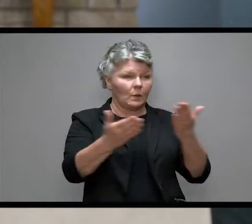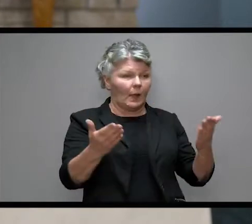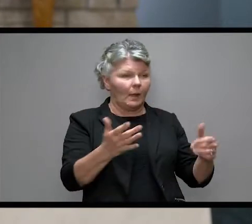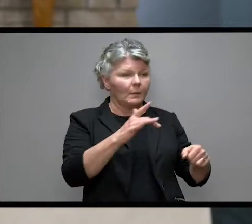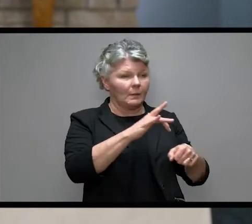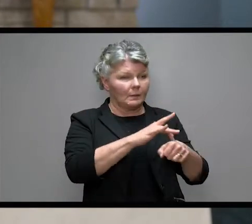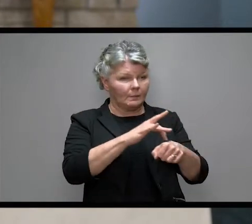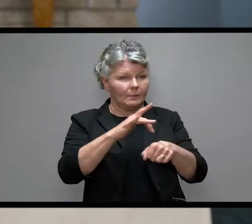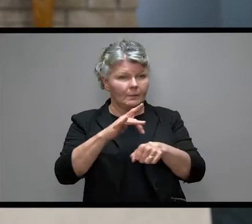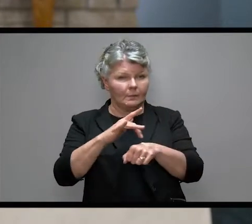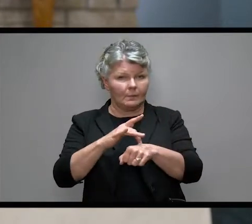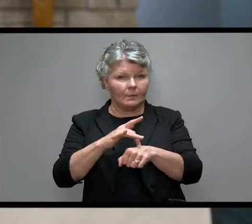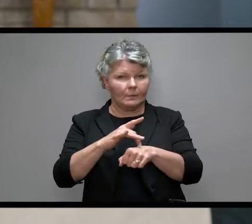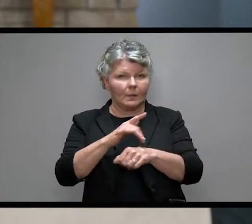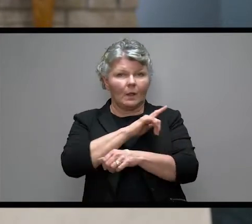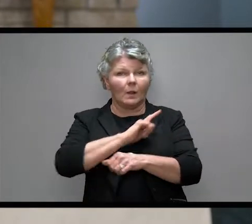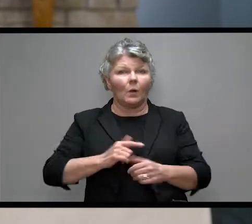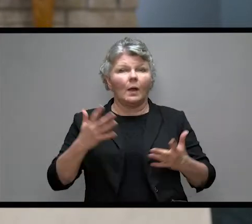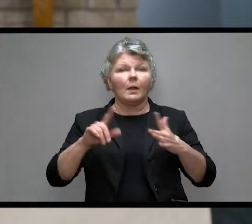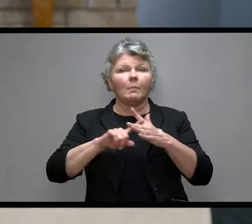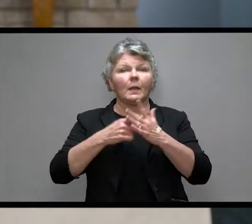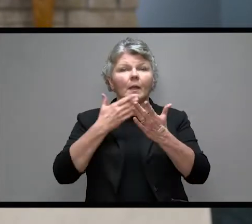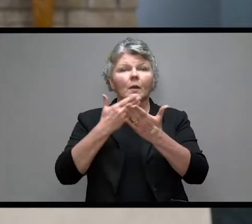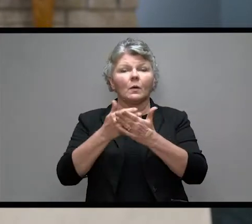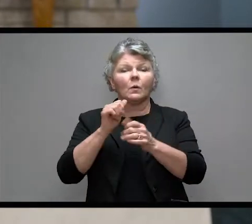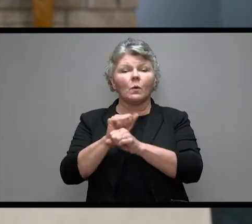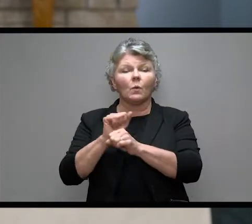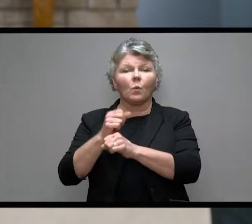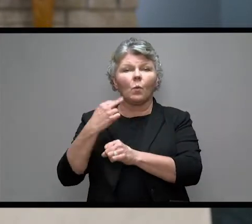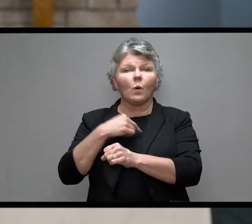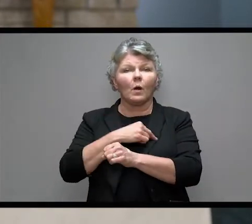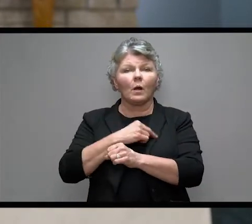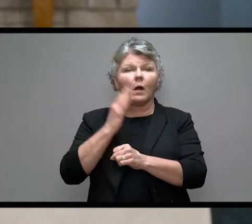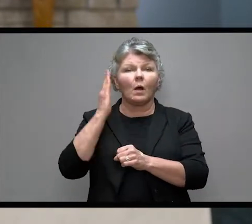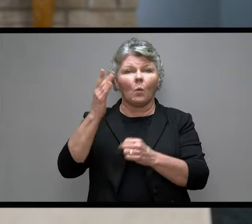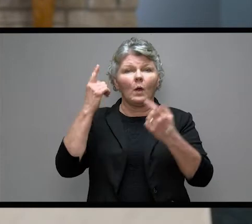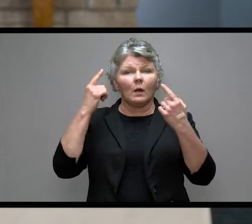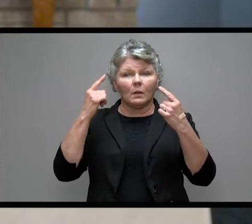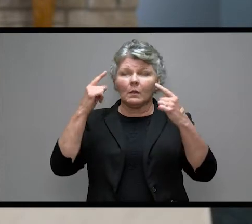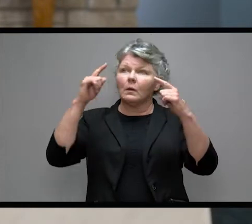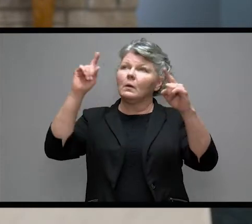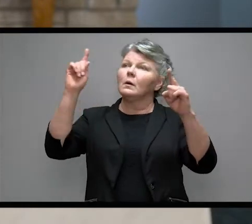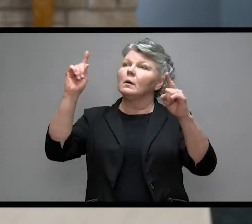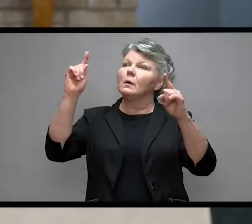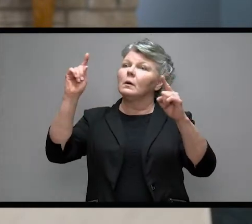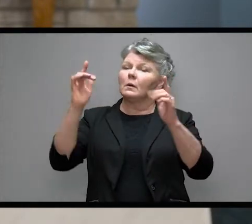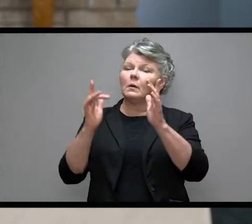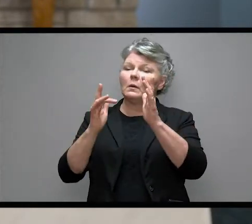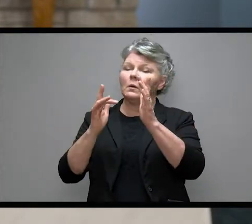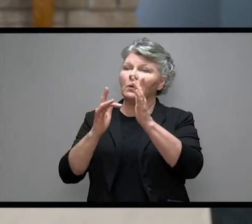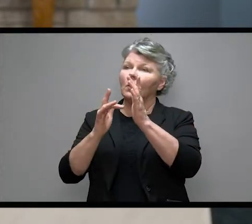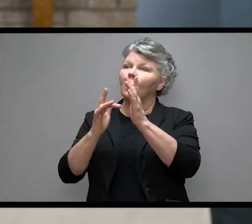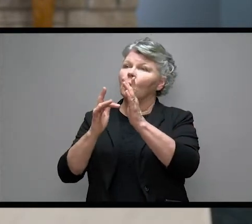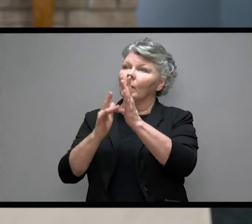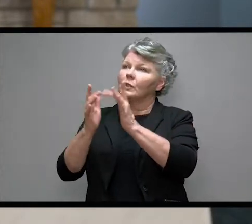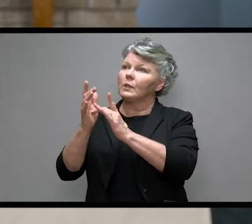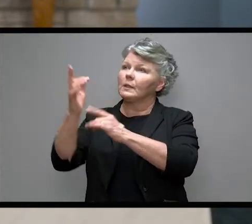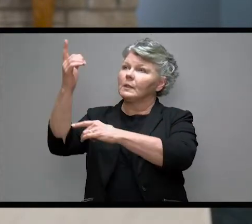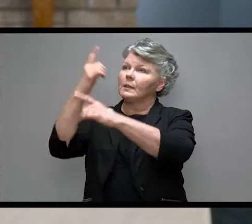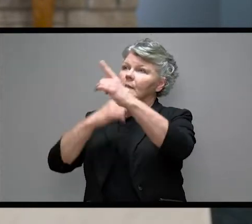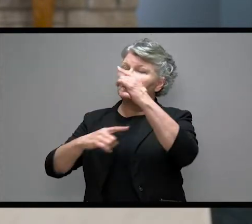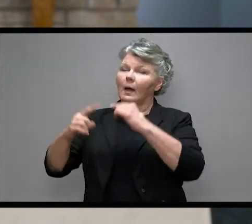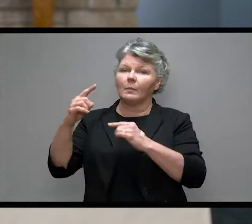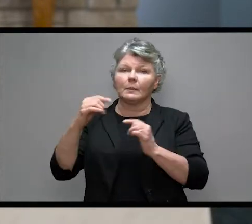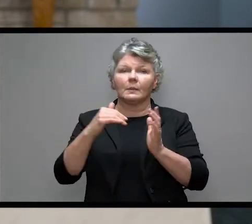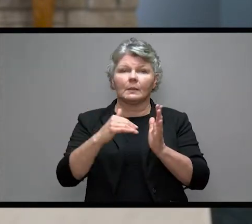the Holy Spirit. May the Lord, who has begun this good work in us, bring it to completion in the day